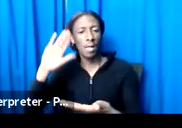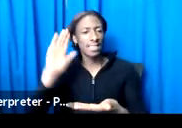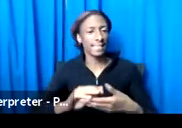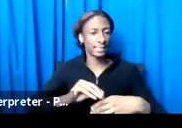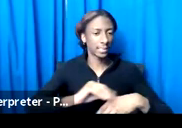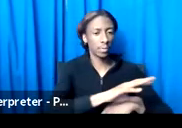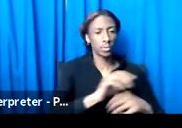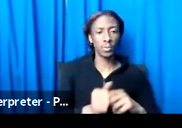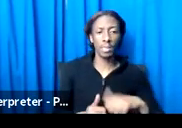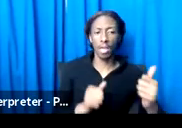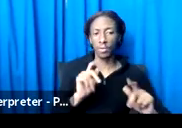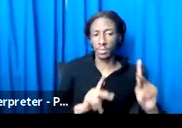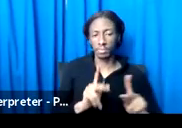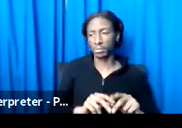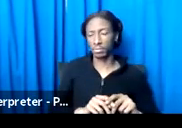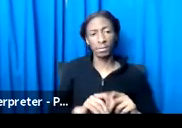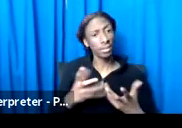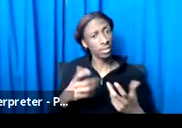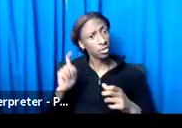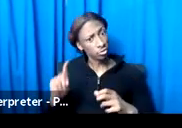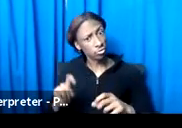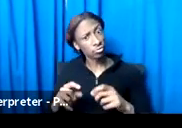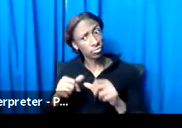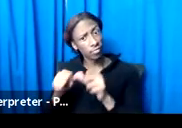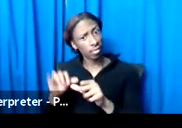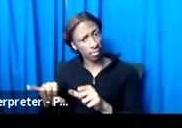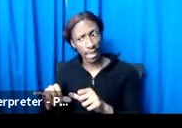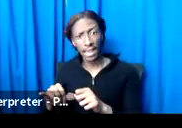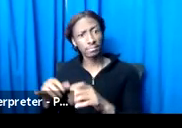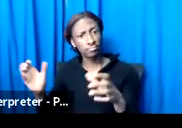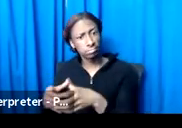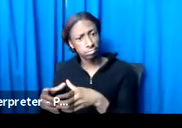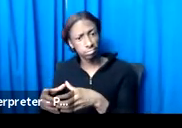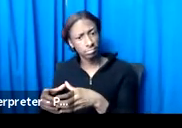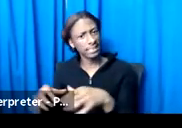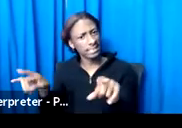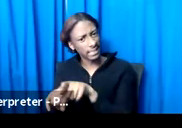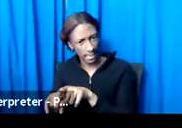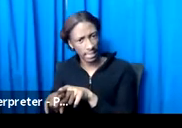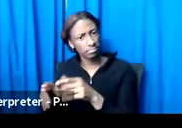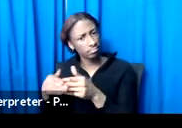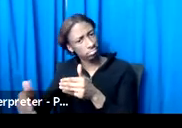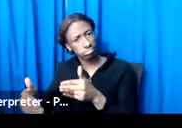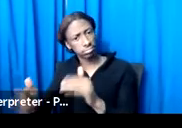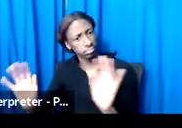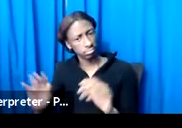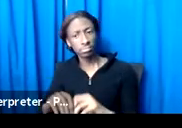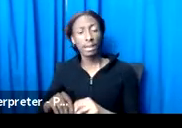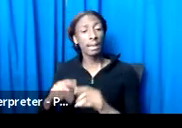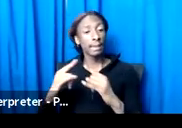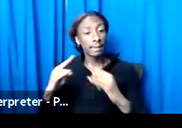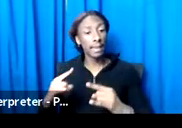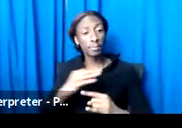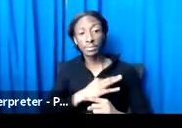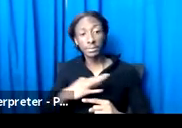Cohorts should have the same staff, stay with the same group of campers, and remain together as much as possible for the duration of camp. Campers and staff in the